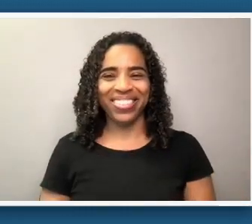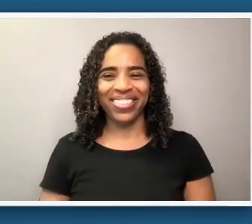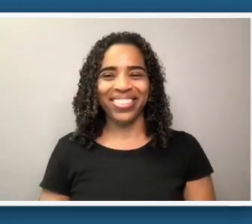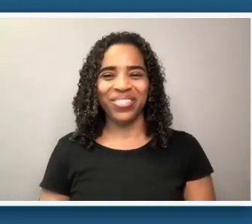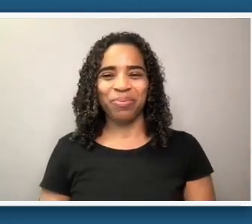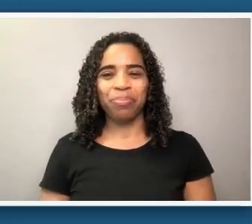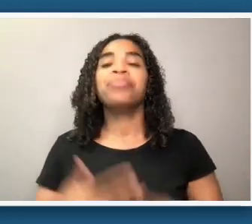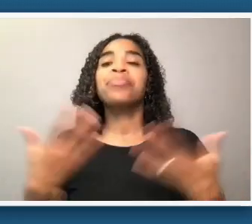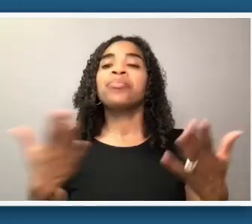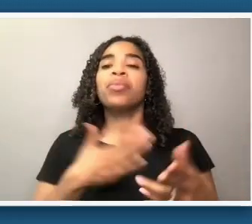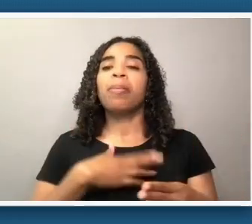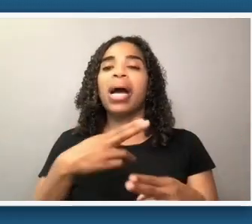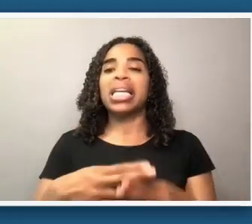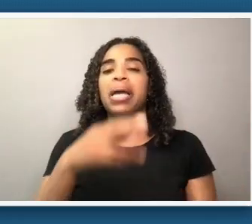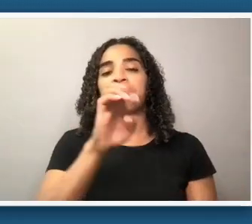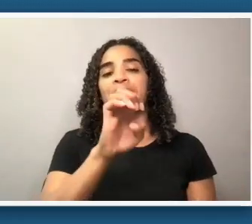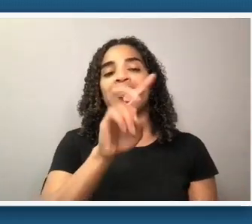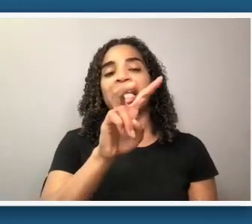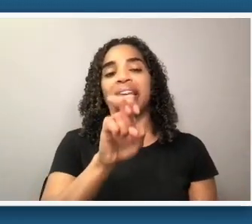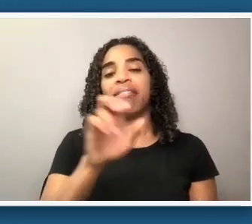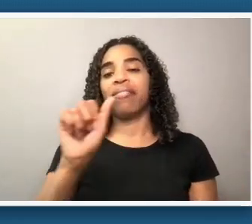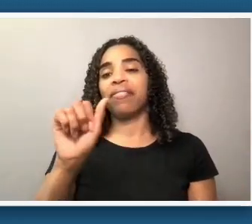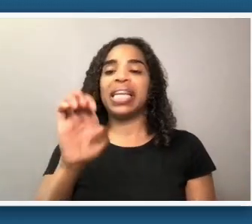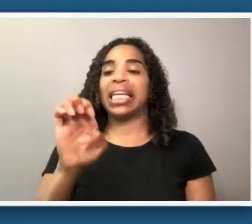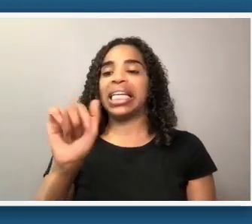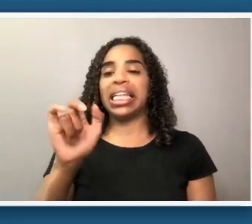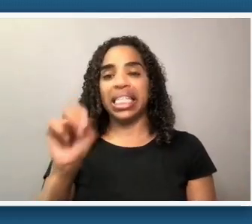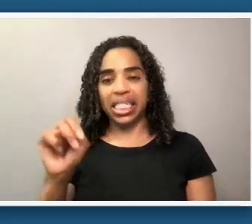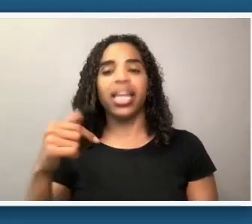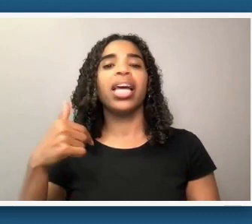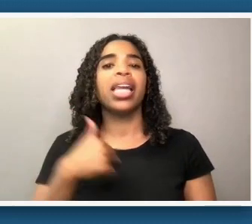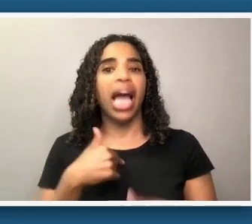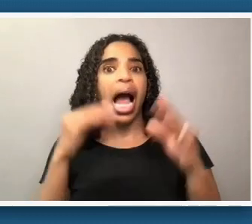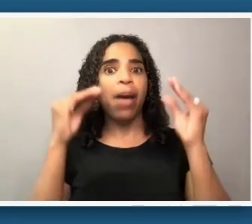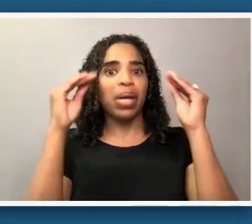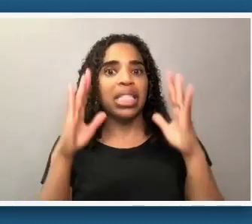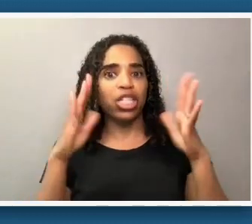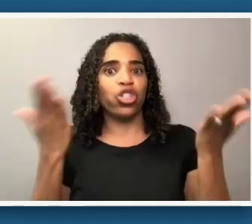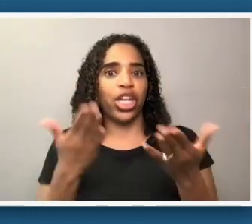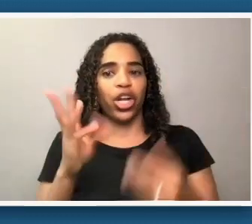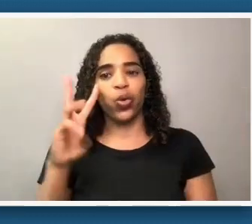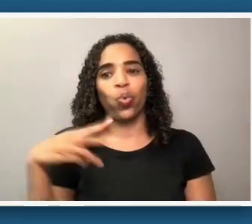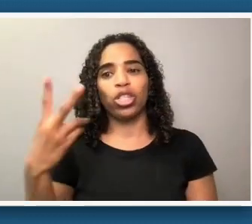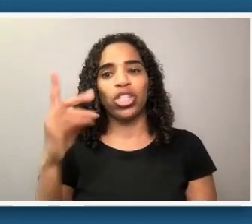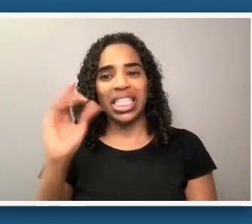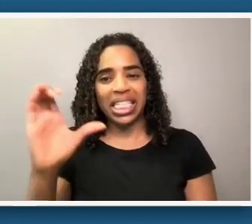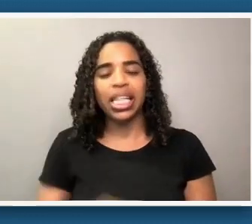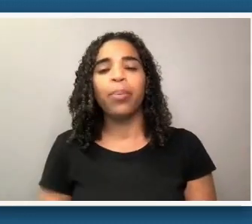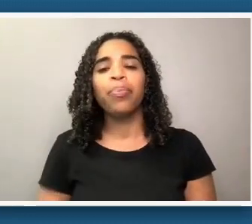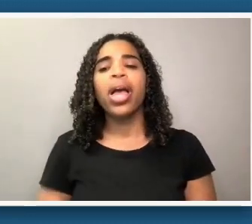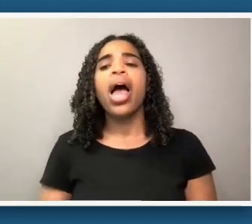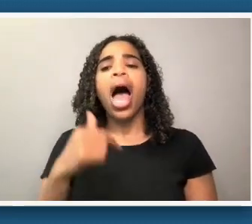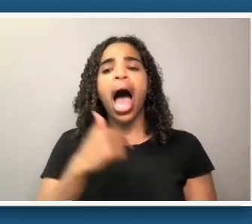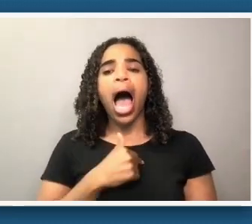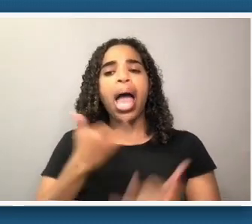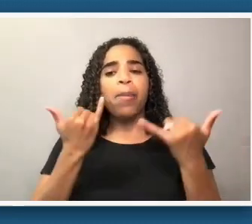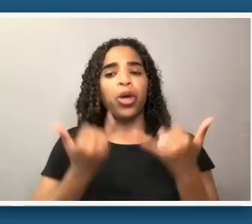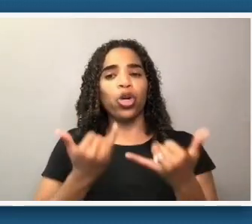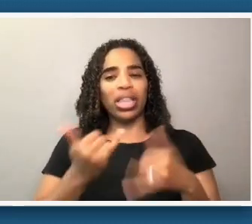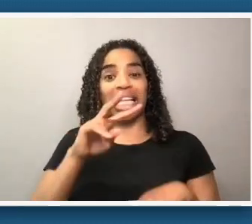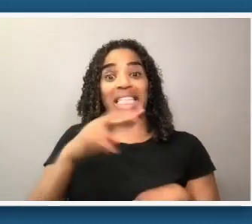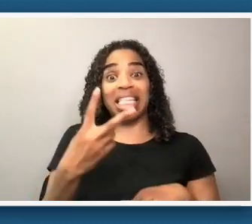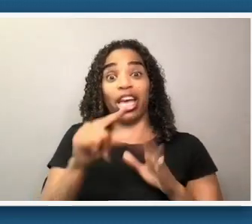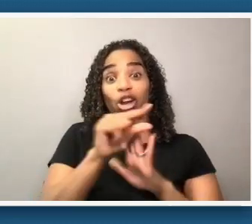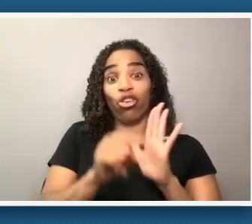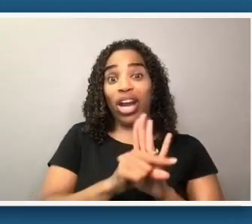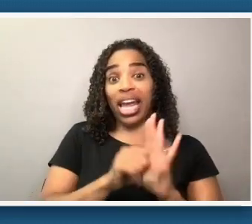So my name is Eveleen Eaton and I'm a teacher at Sidwell Friends Lower School here in Washington, D.C. I'm currently the second grade literacy